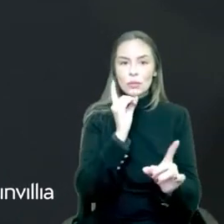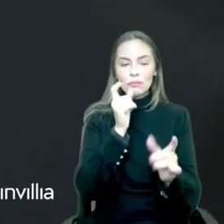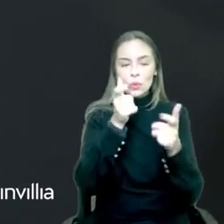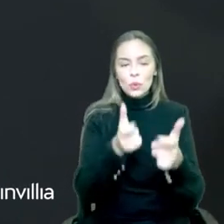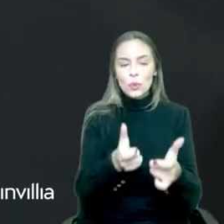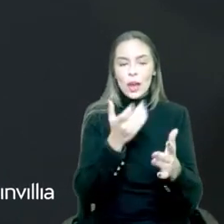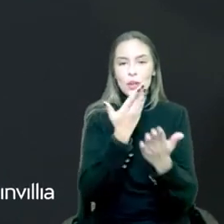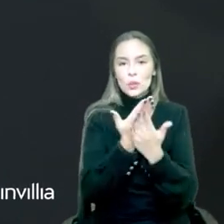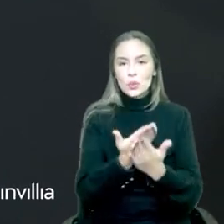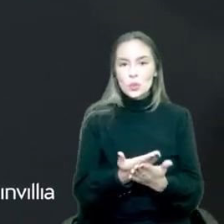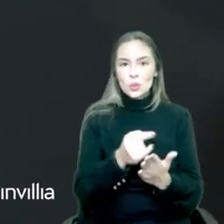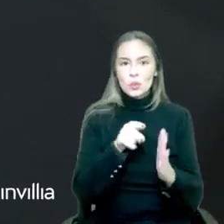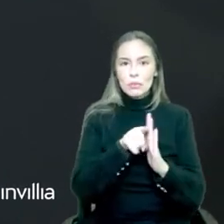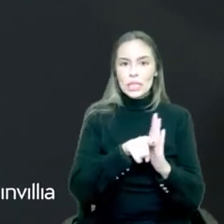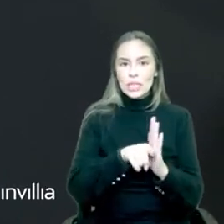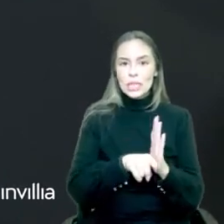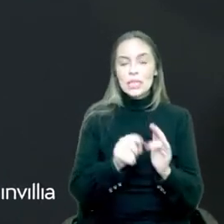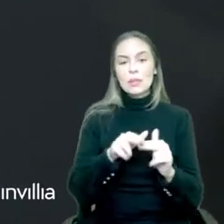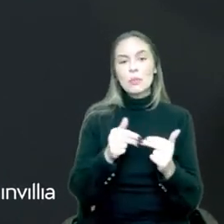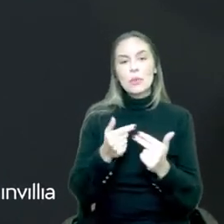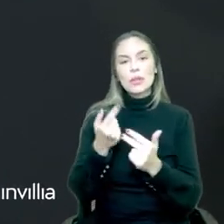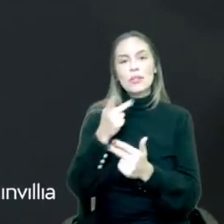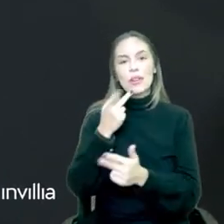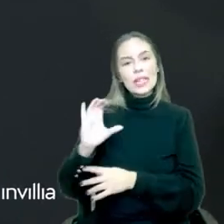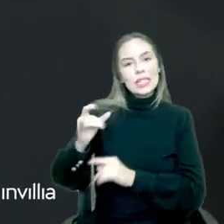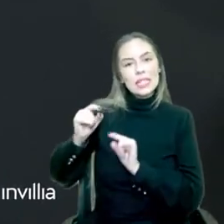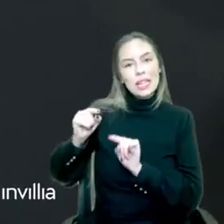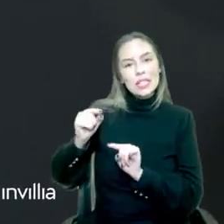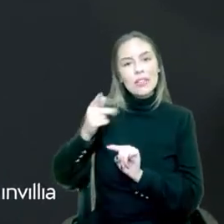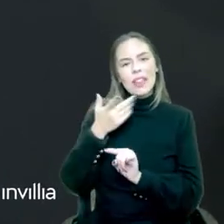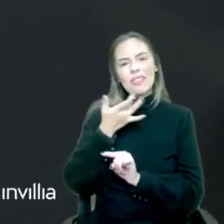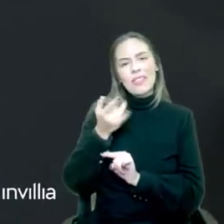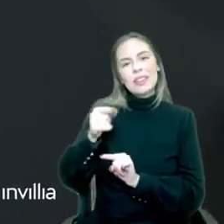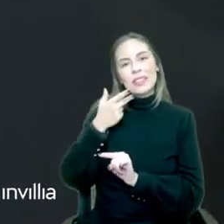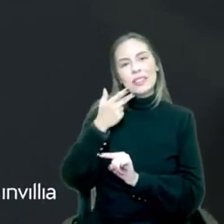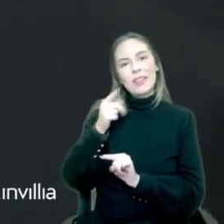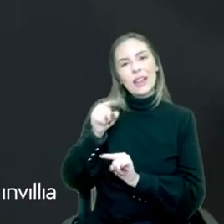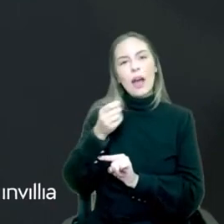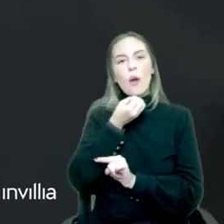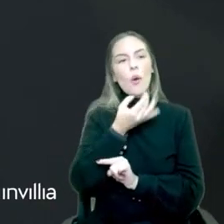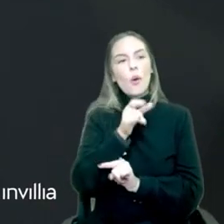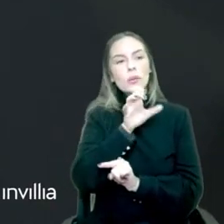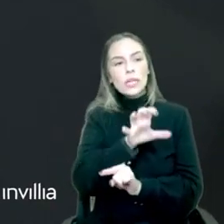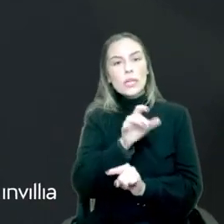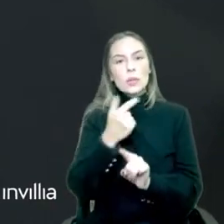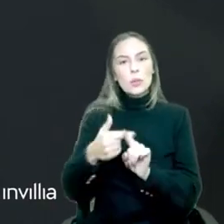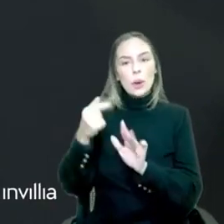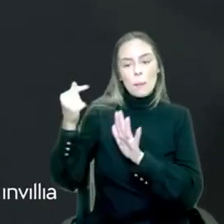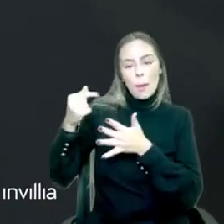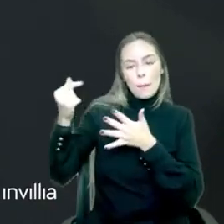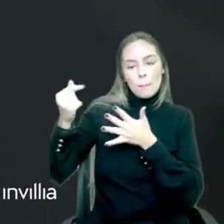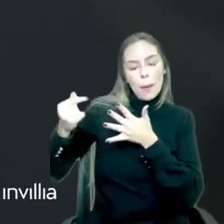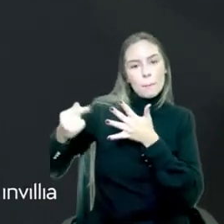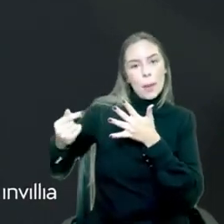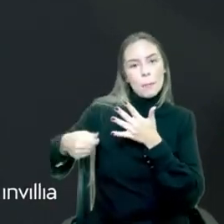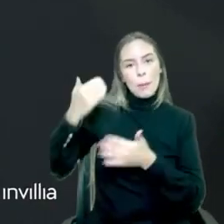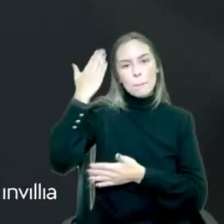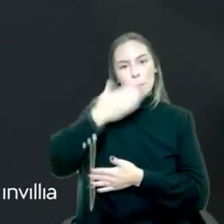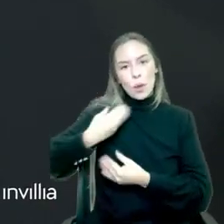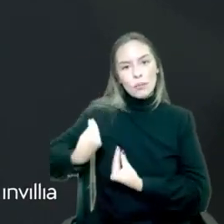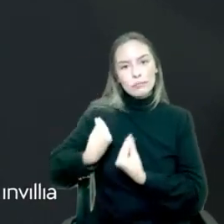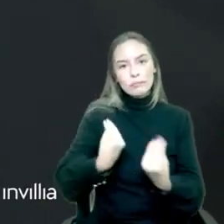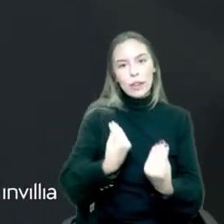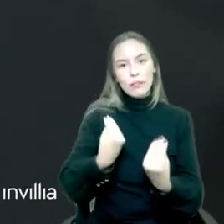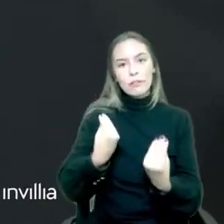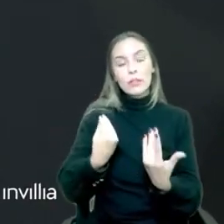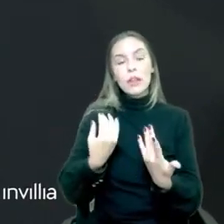physicians, it's easy for them to say, okay, we are telling you that, why? Because of this, this, and that, check the facts. And things that